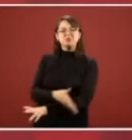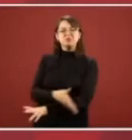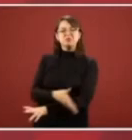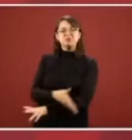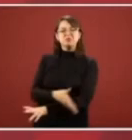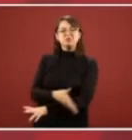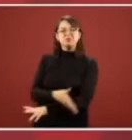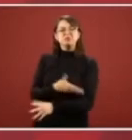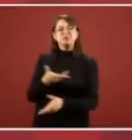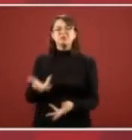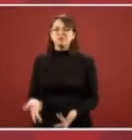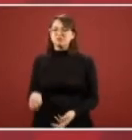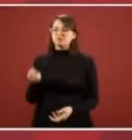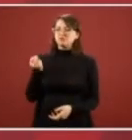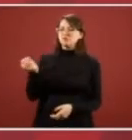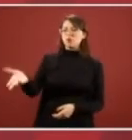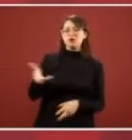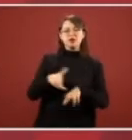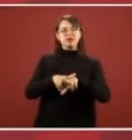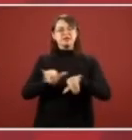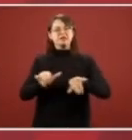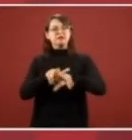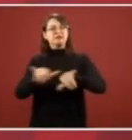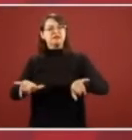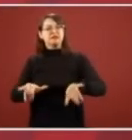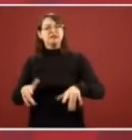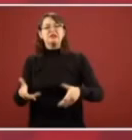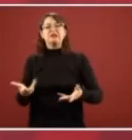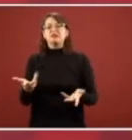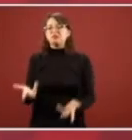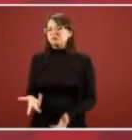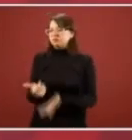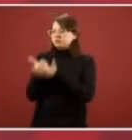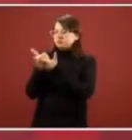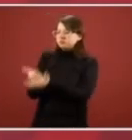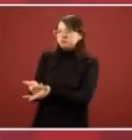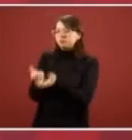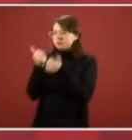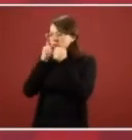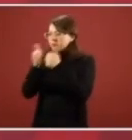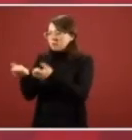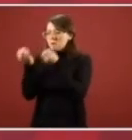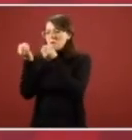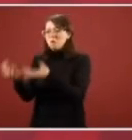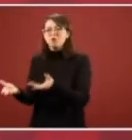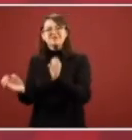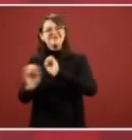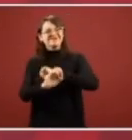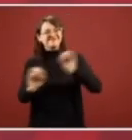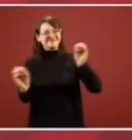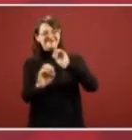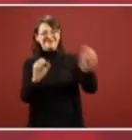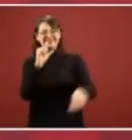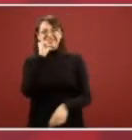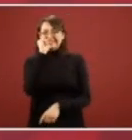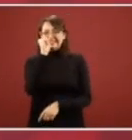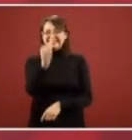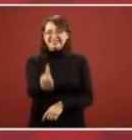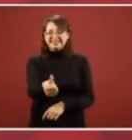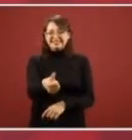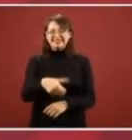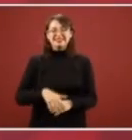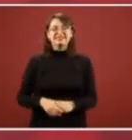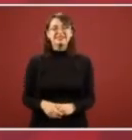phrase ninis. Y no se hizo nada por ellos. And they did nothing for them. Tenemos que